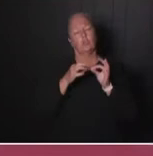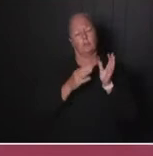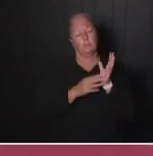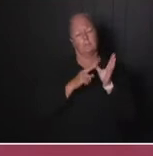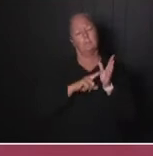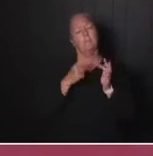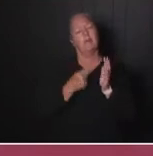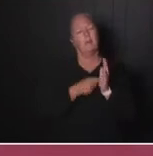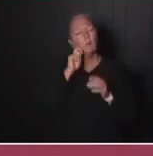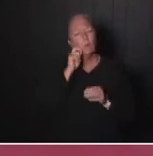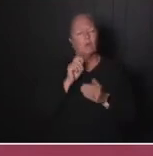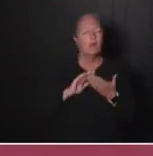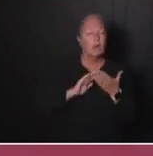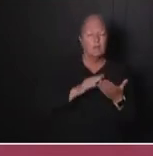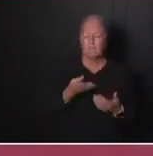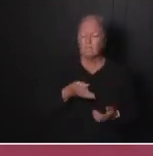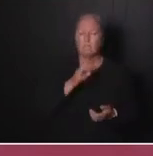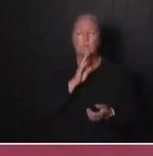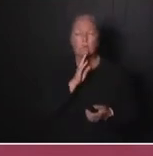assist